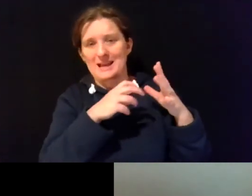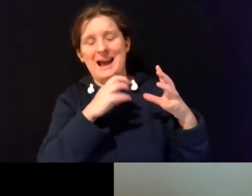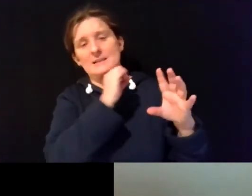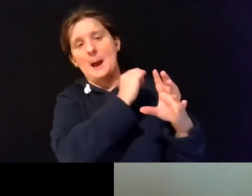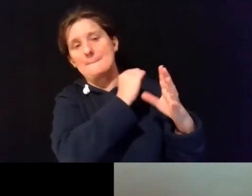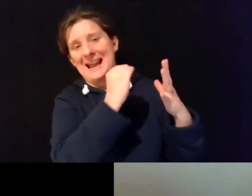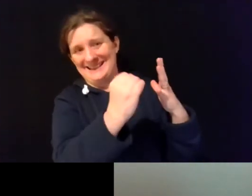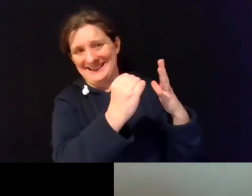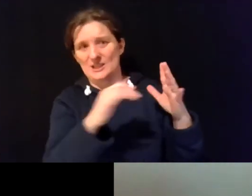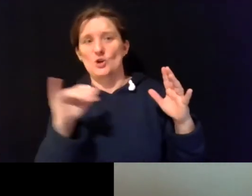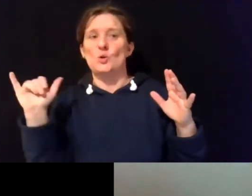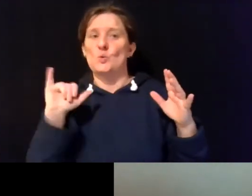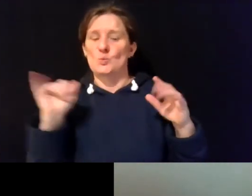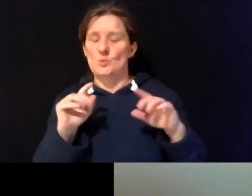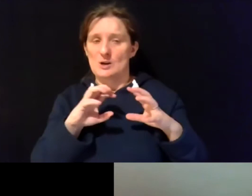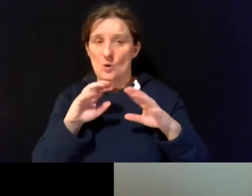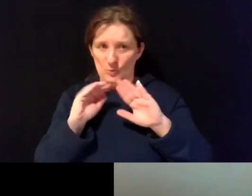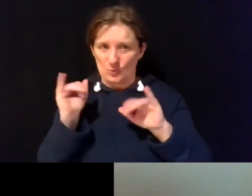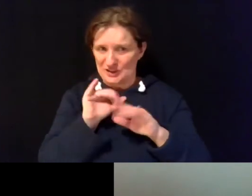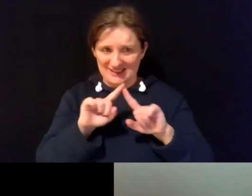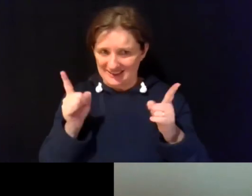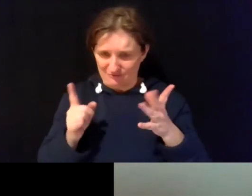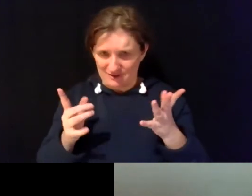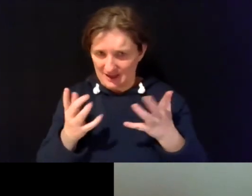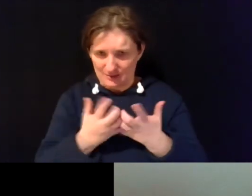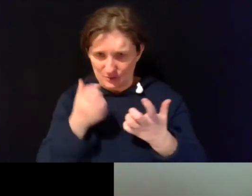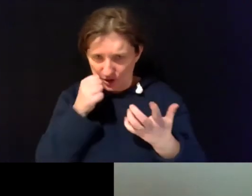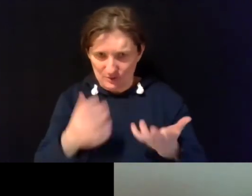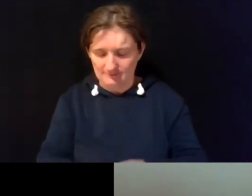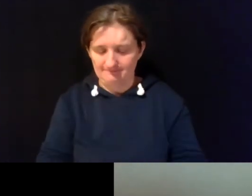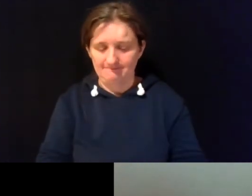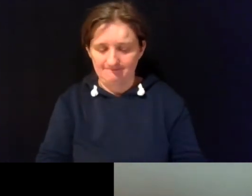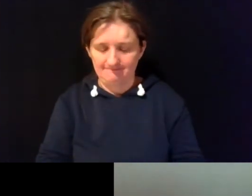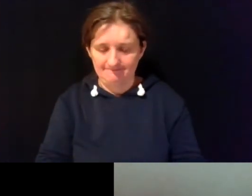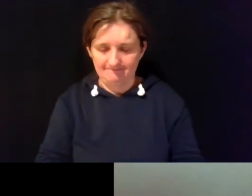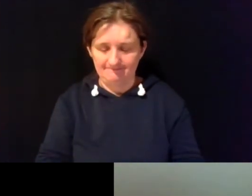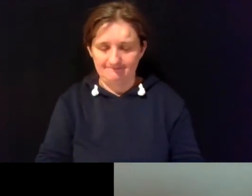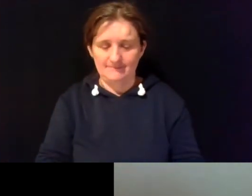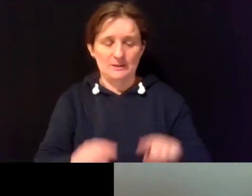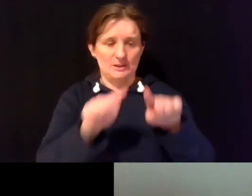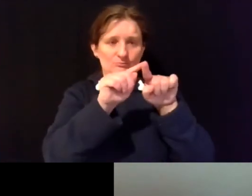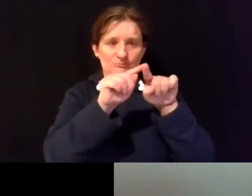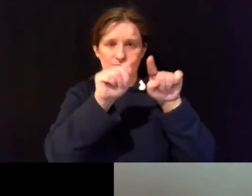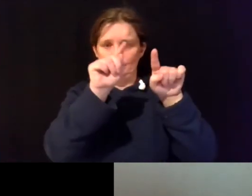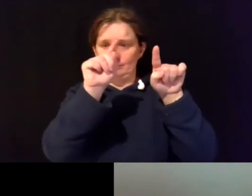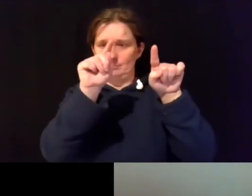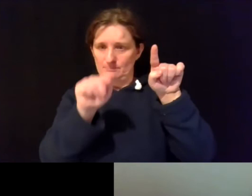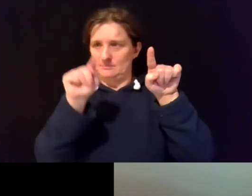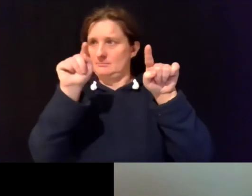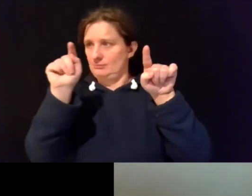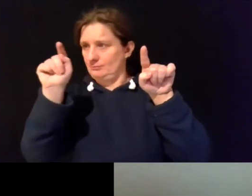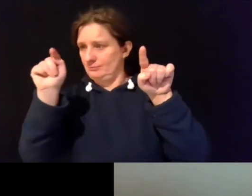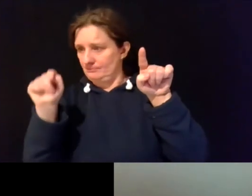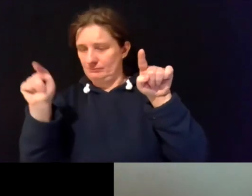Yeah, so this is really tough. One of the things we rely on is that, at least for our sun,